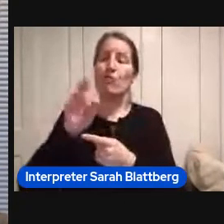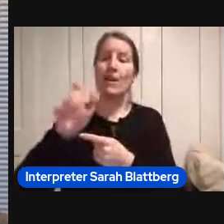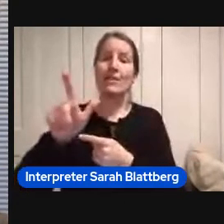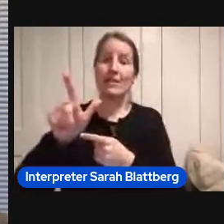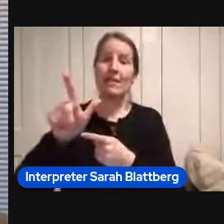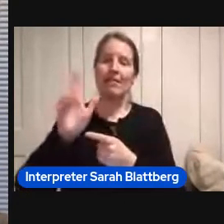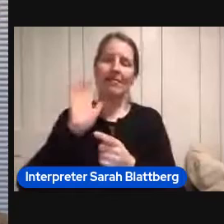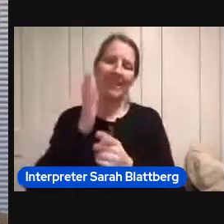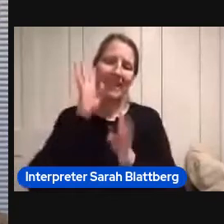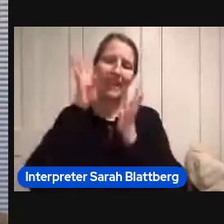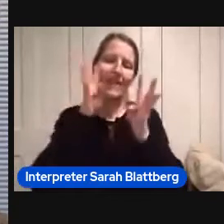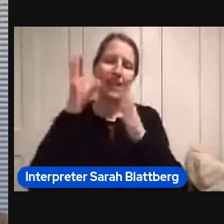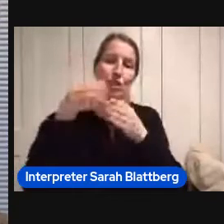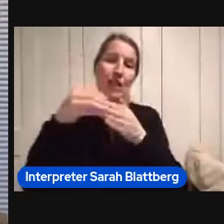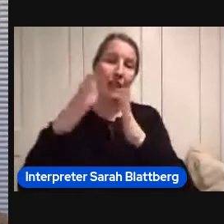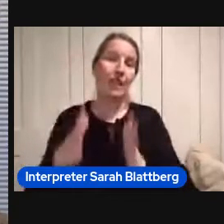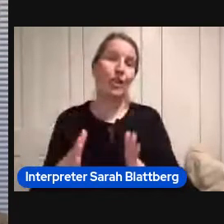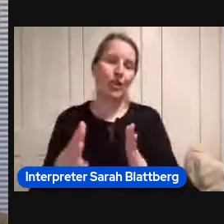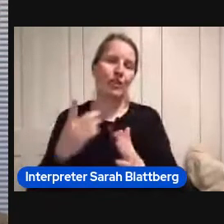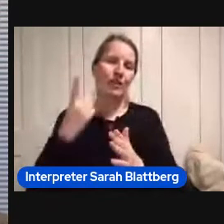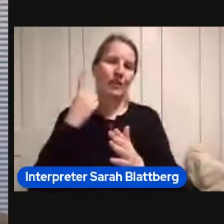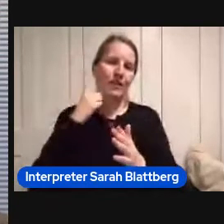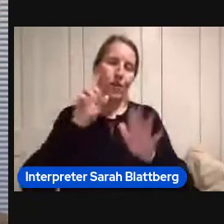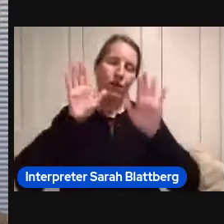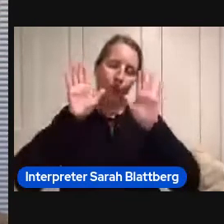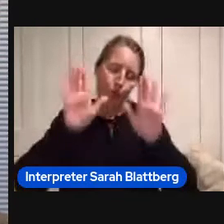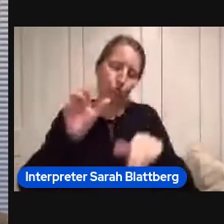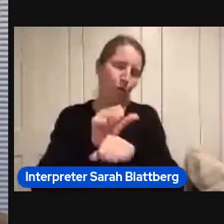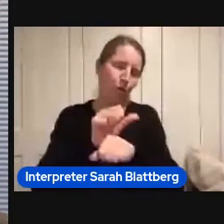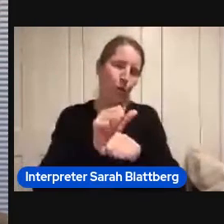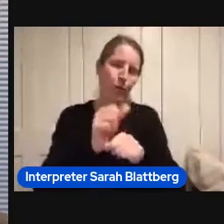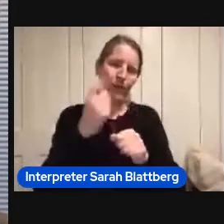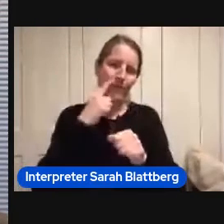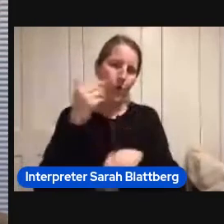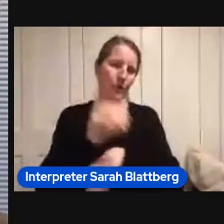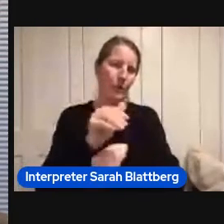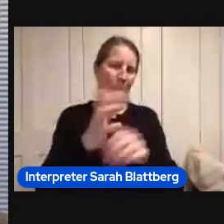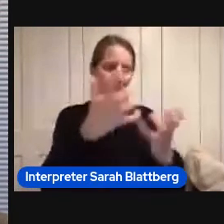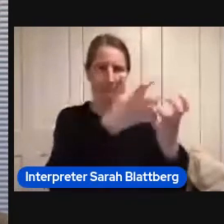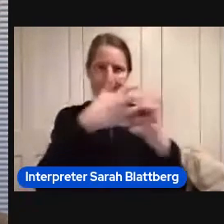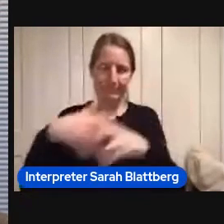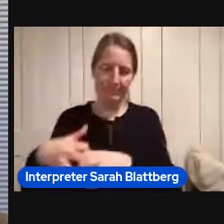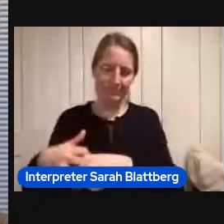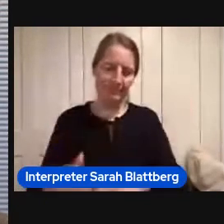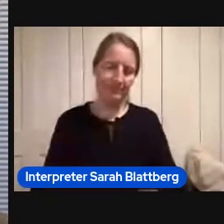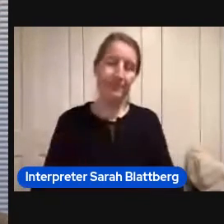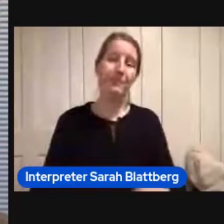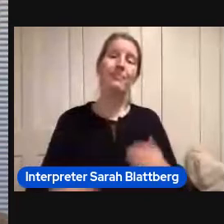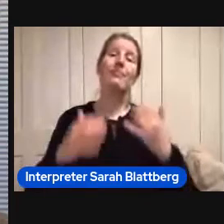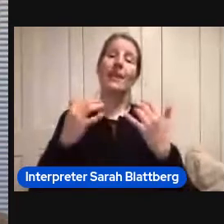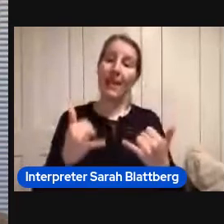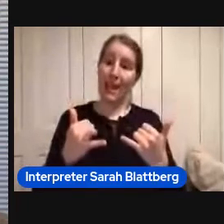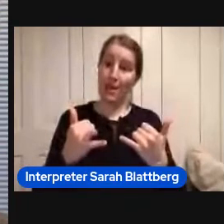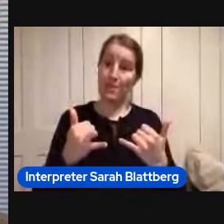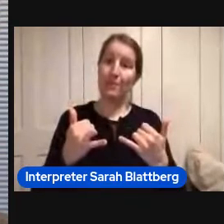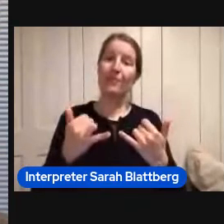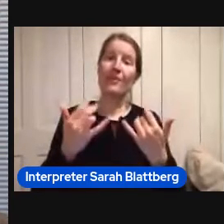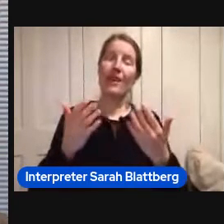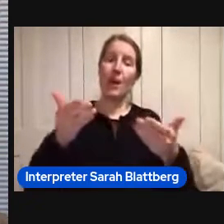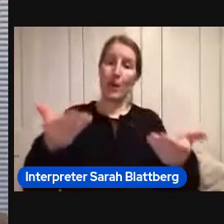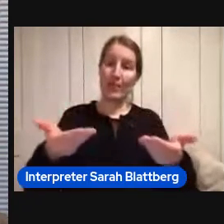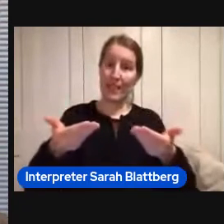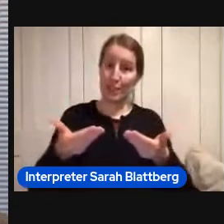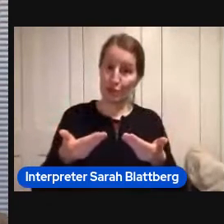guru and leader, for the thought and the great work that they've done on this program. And now I want to introduce my